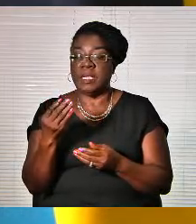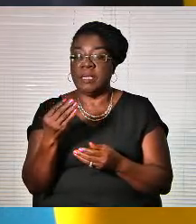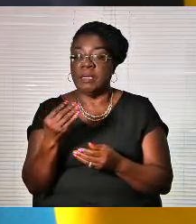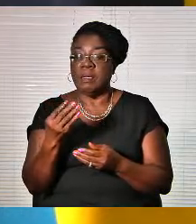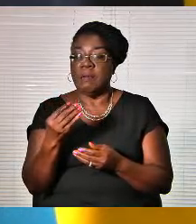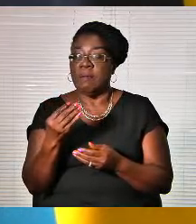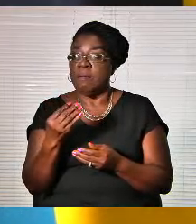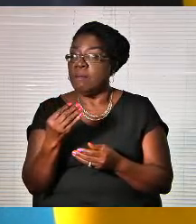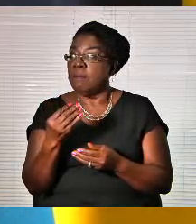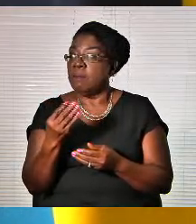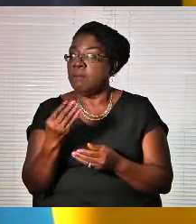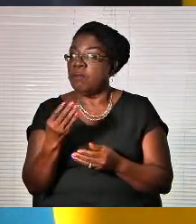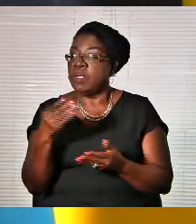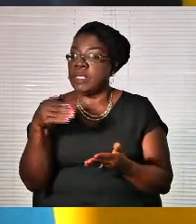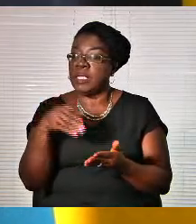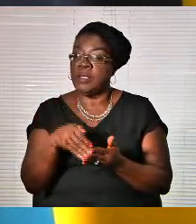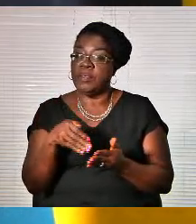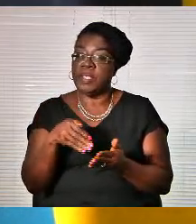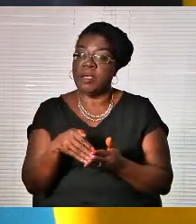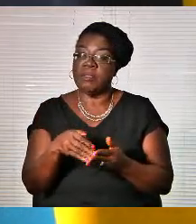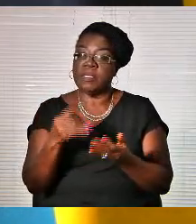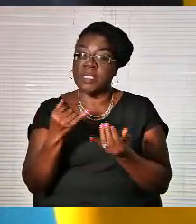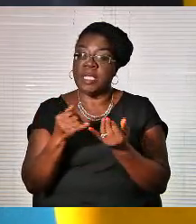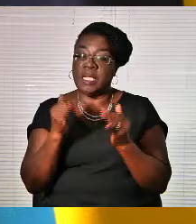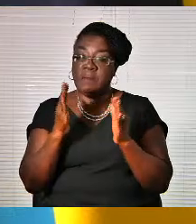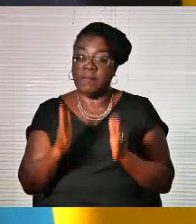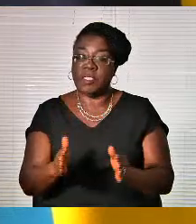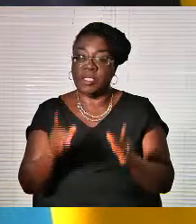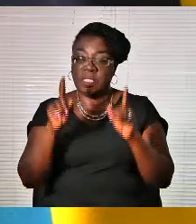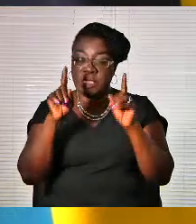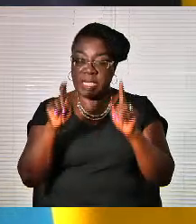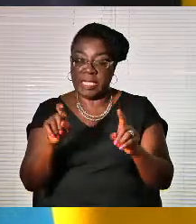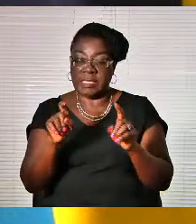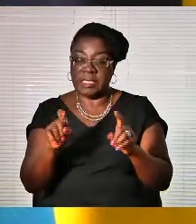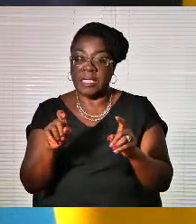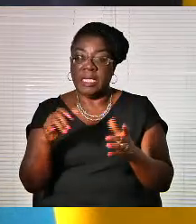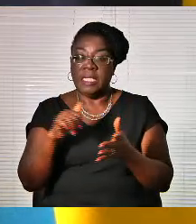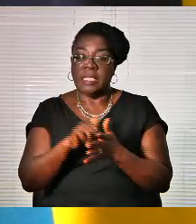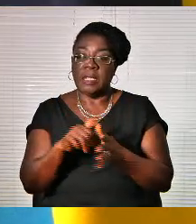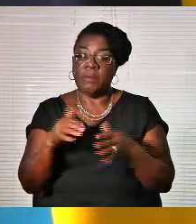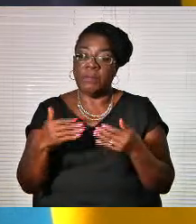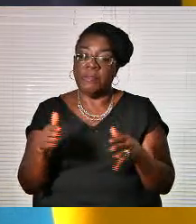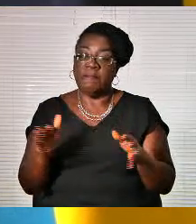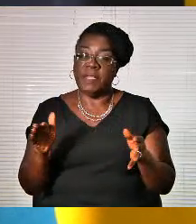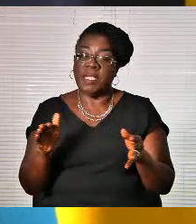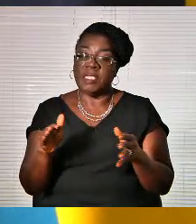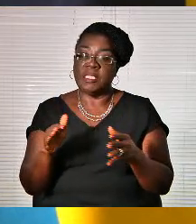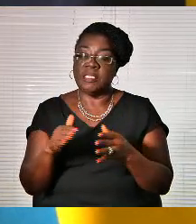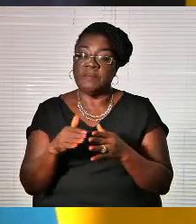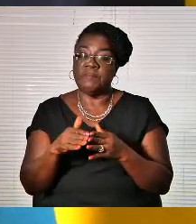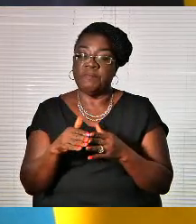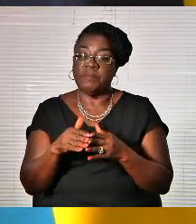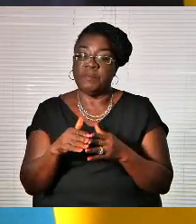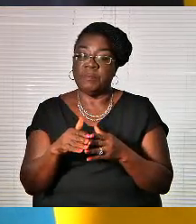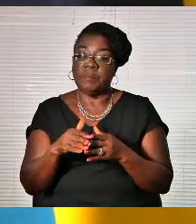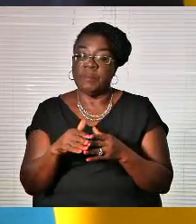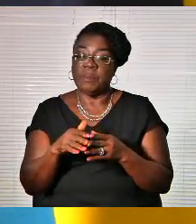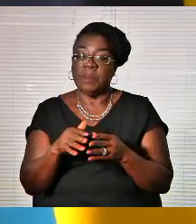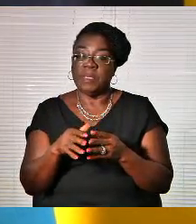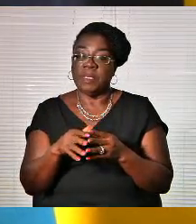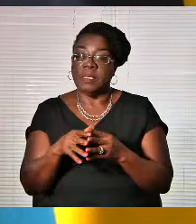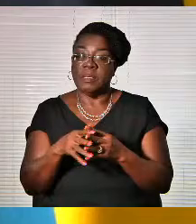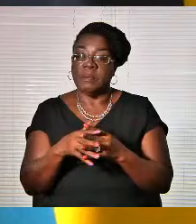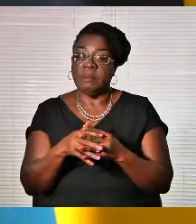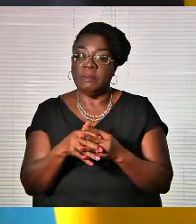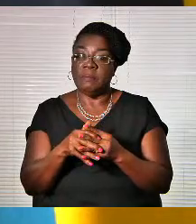is it 14? 14,000 individual tests that would have been done around that ballpark. Sorry, Dr. Swan?